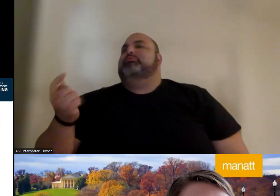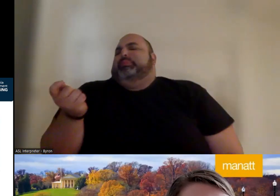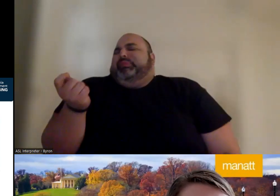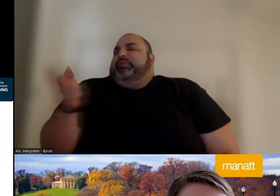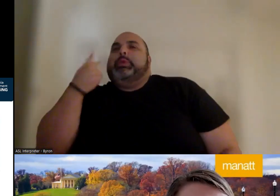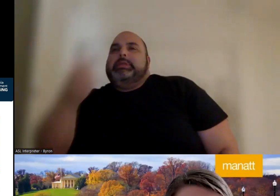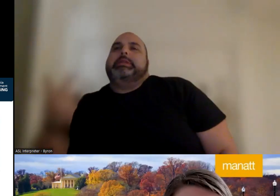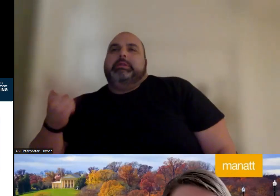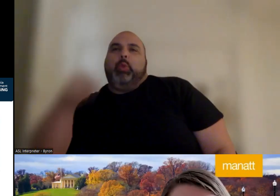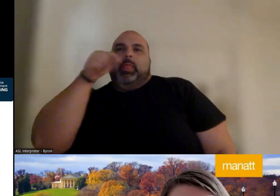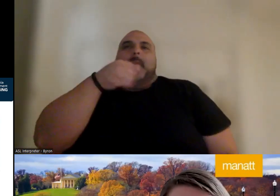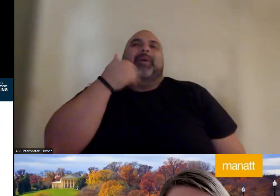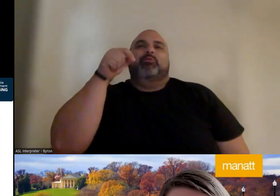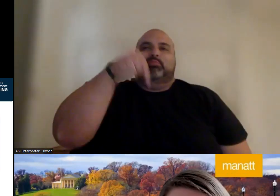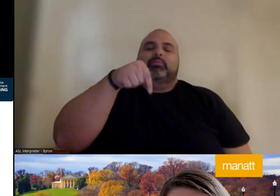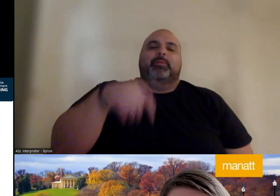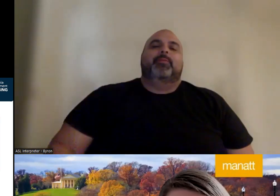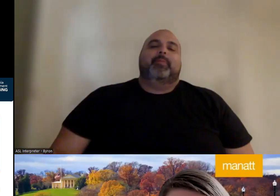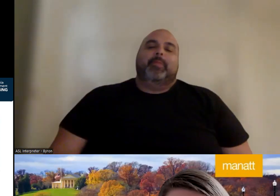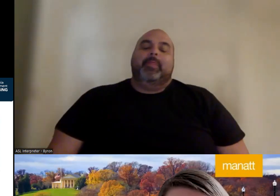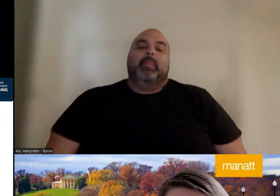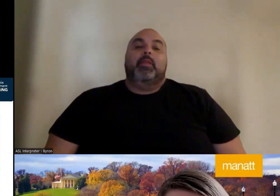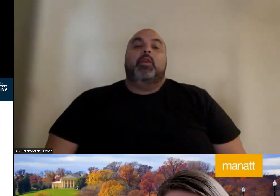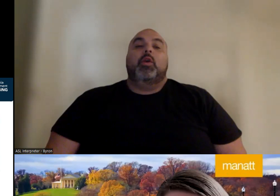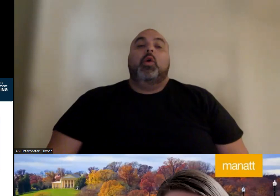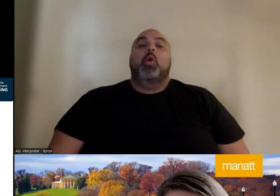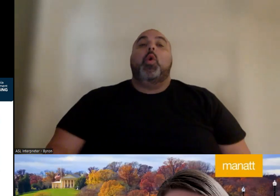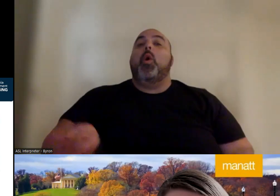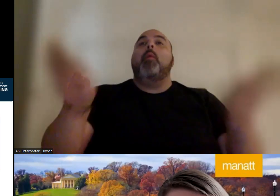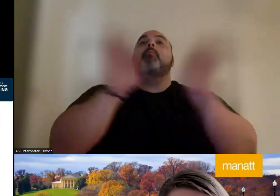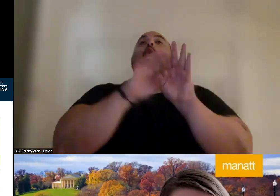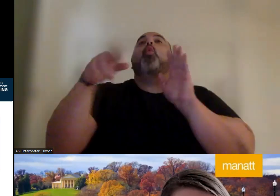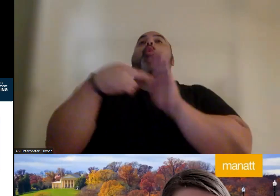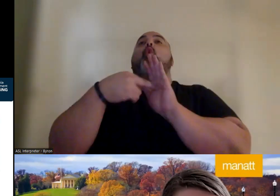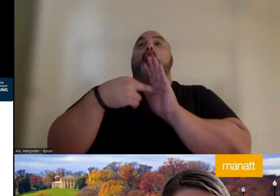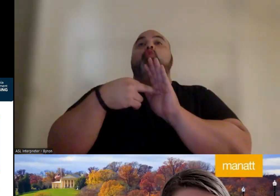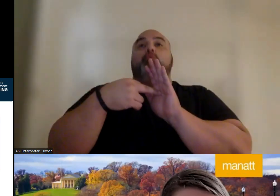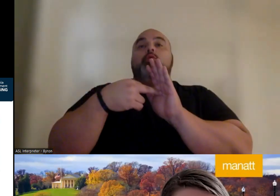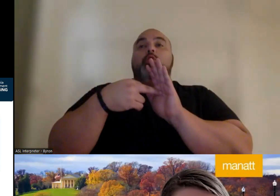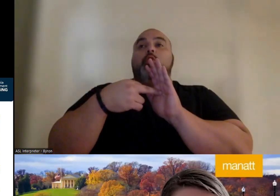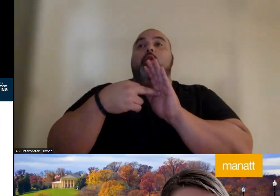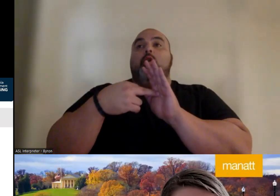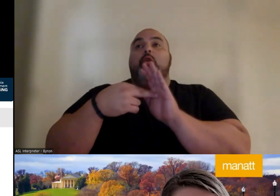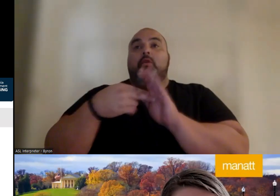So we're going to focus in first on what were the key roles of visitors and the benefits of visitation. Next slide.